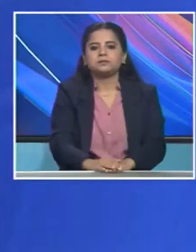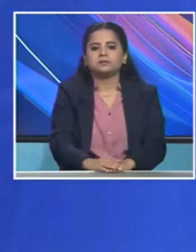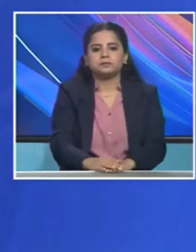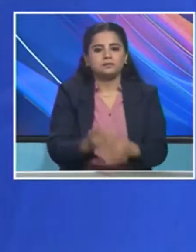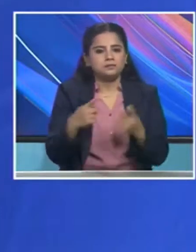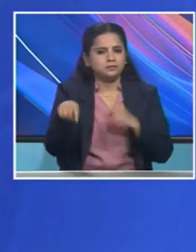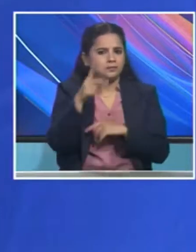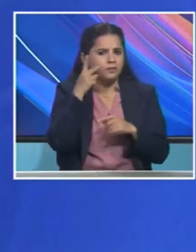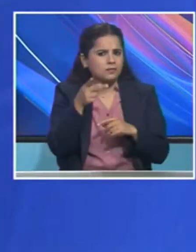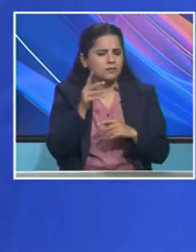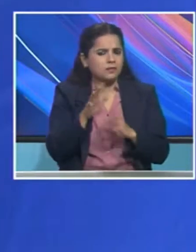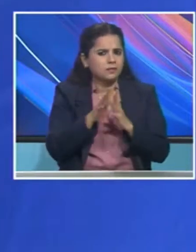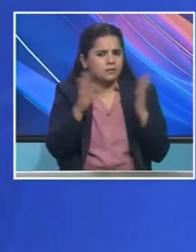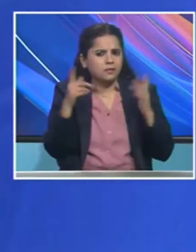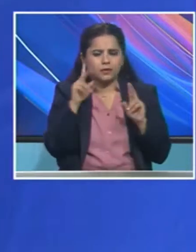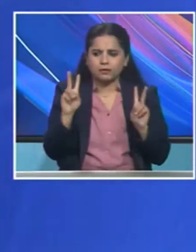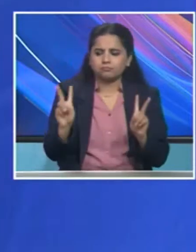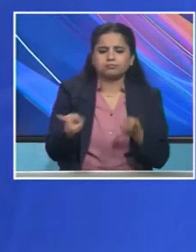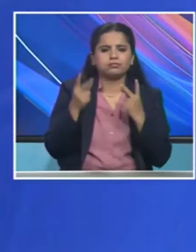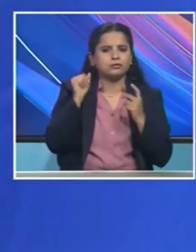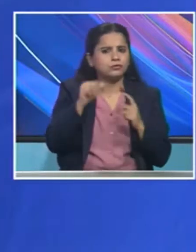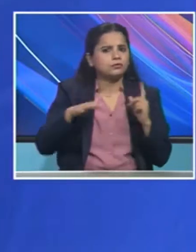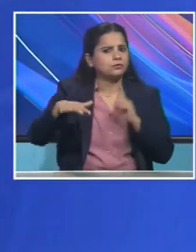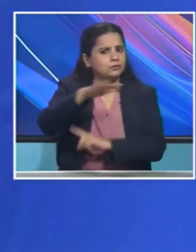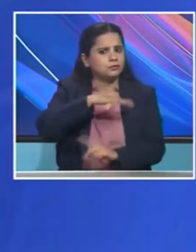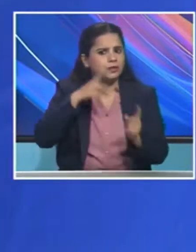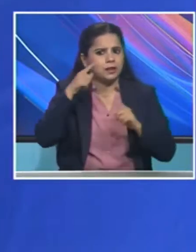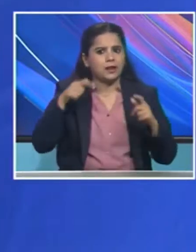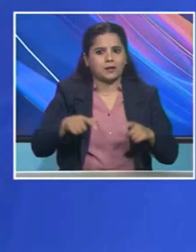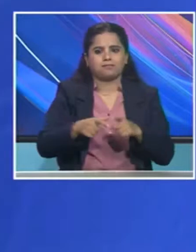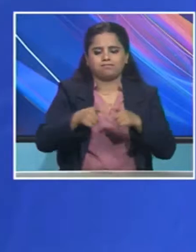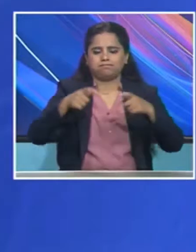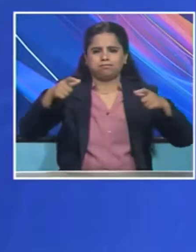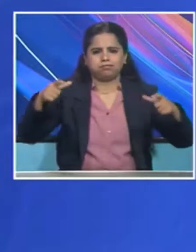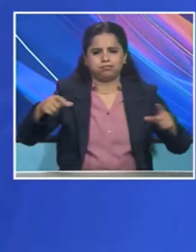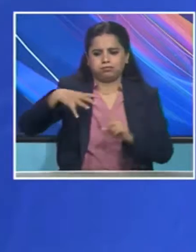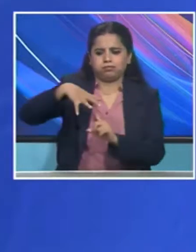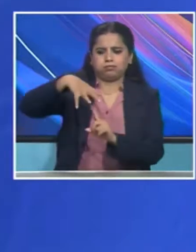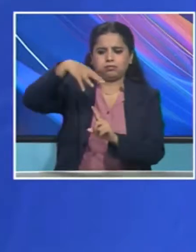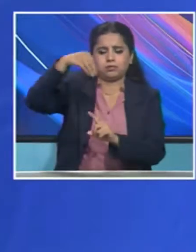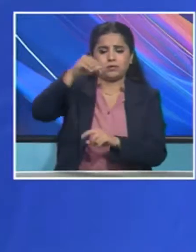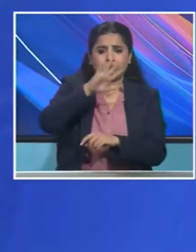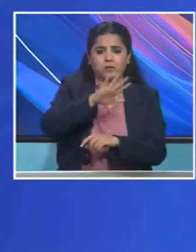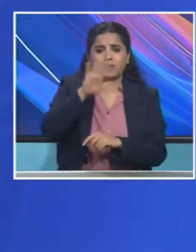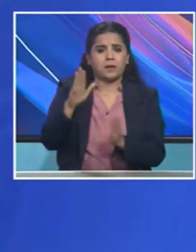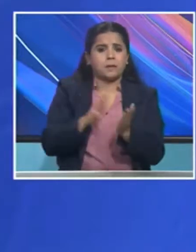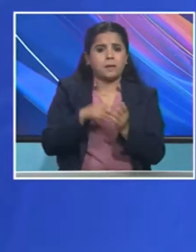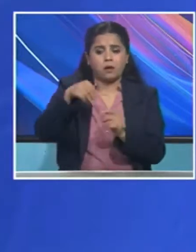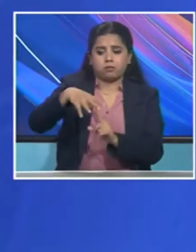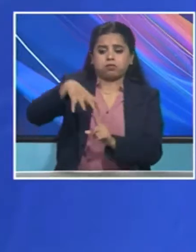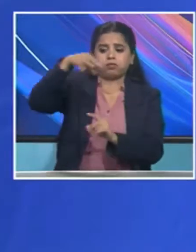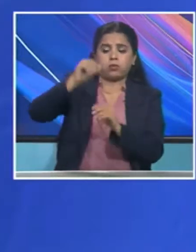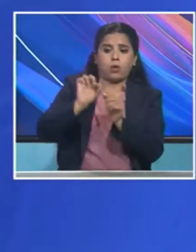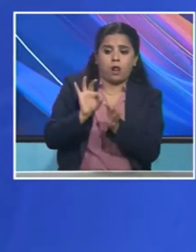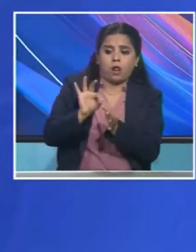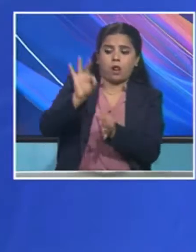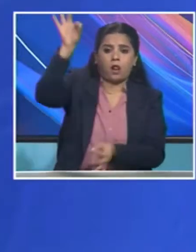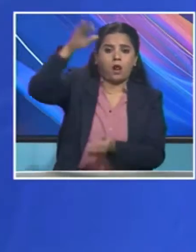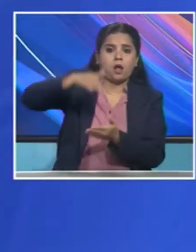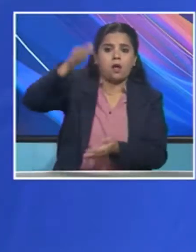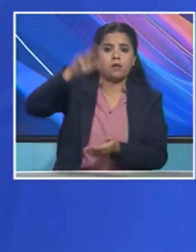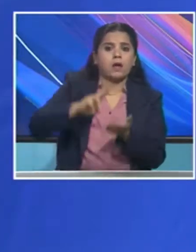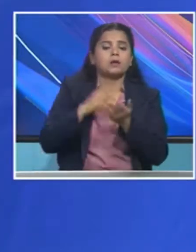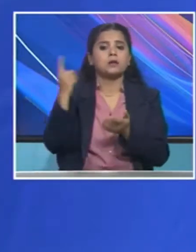This is one of the most distinctive features of the building. 55 meters above the level of the forecourt, it has the national